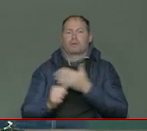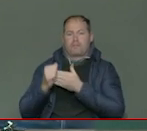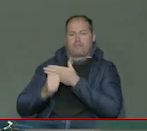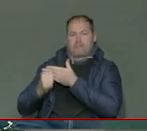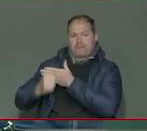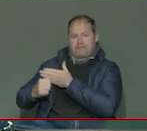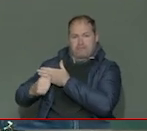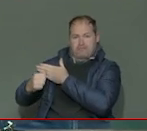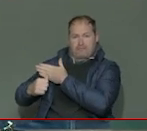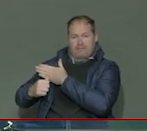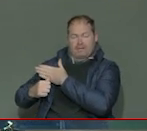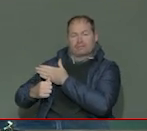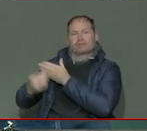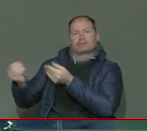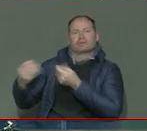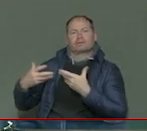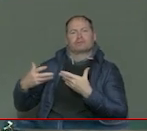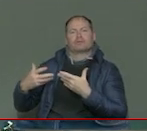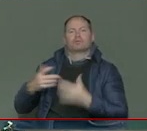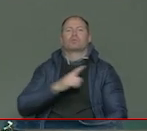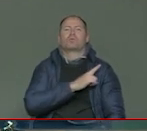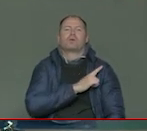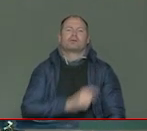bank reconciliation. Why do they give it to you?